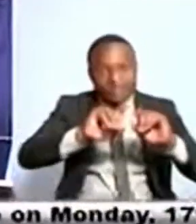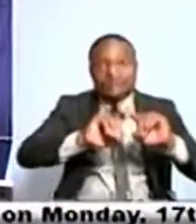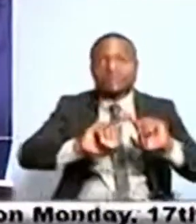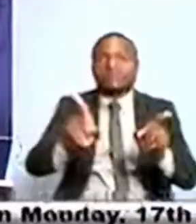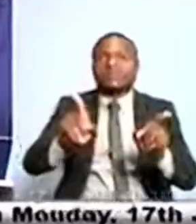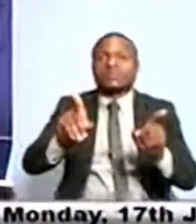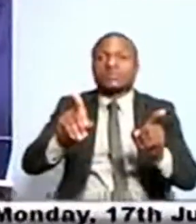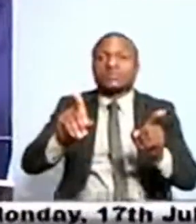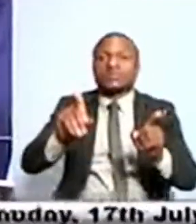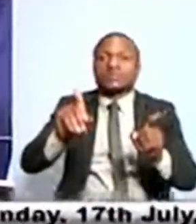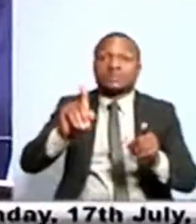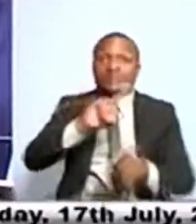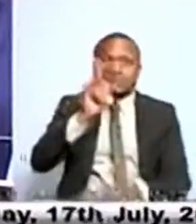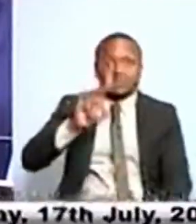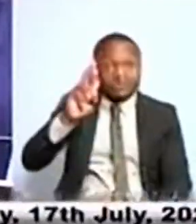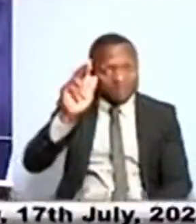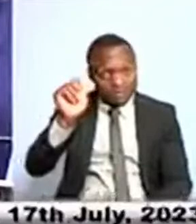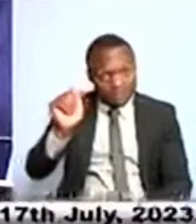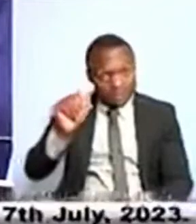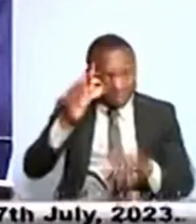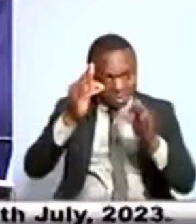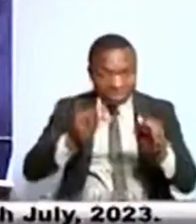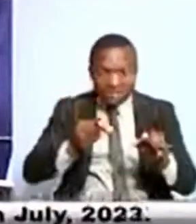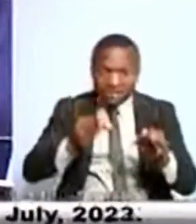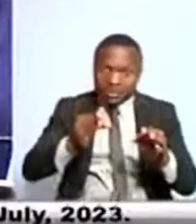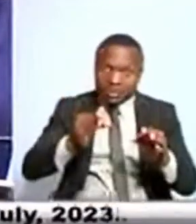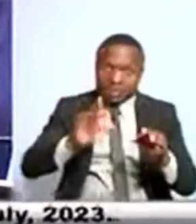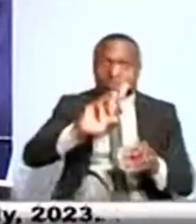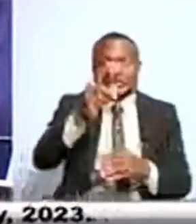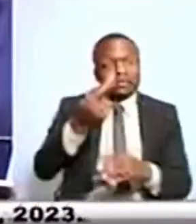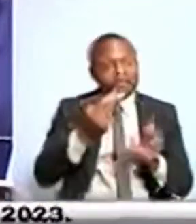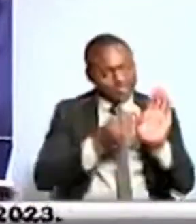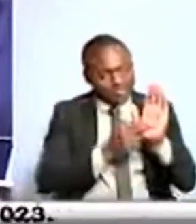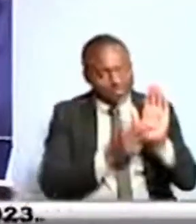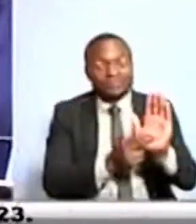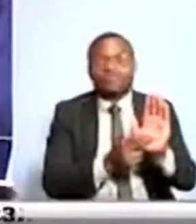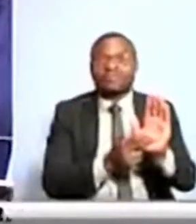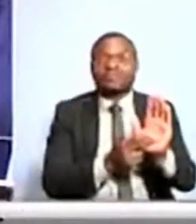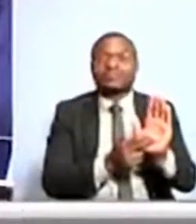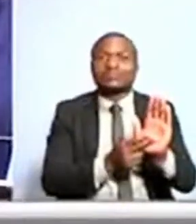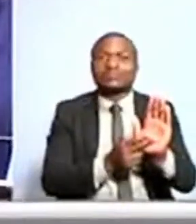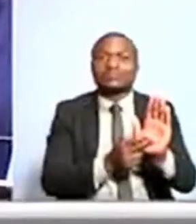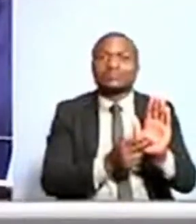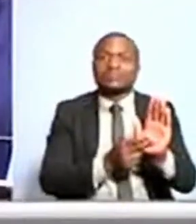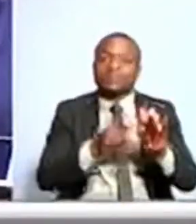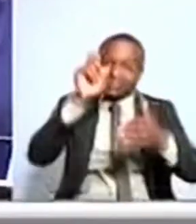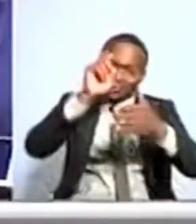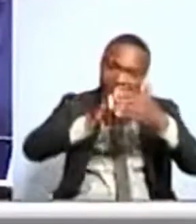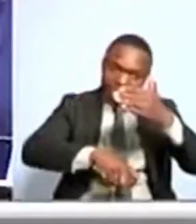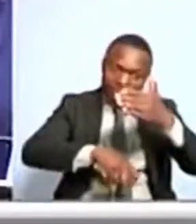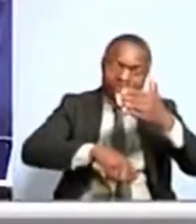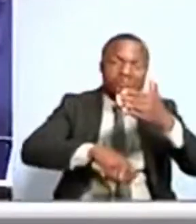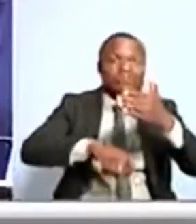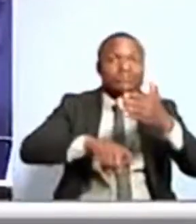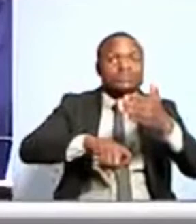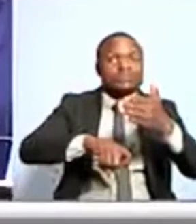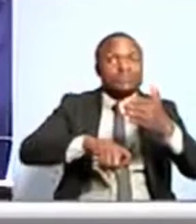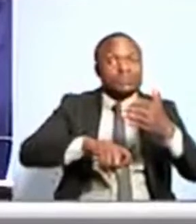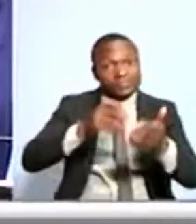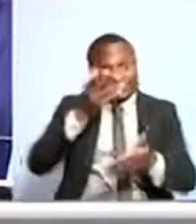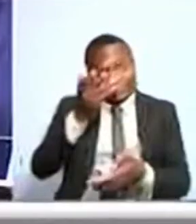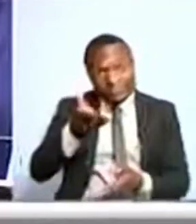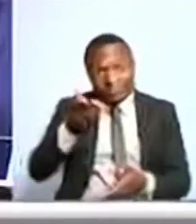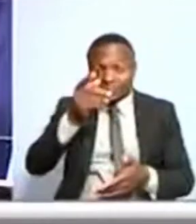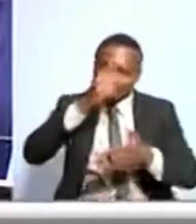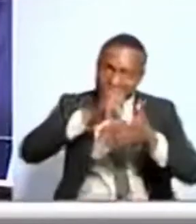ZRA. So when you make a return, it will show that it has been deducted. So that is what